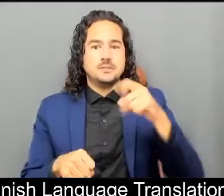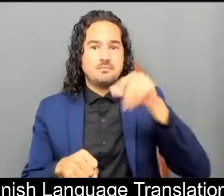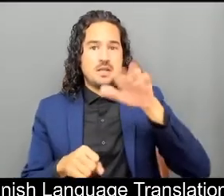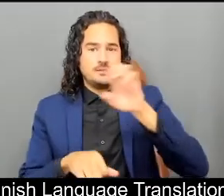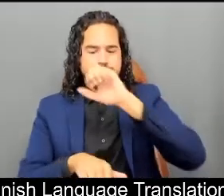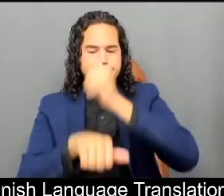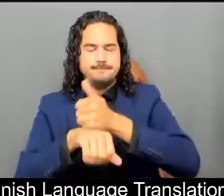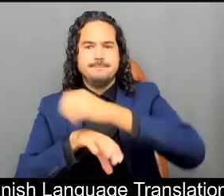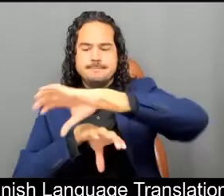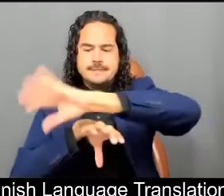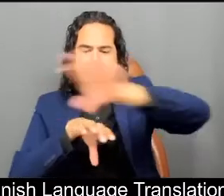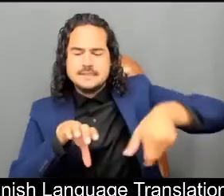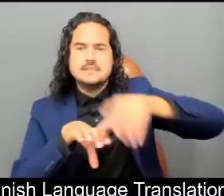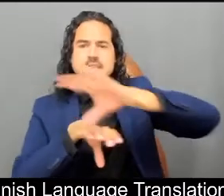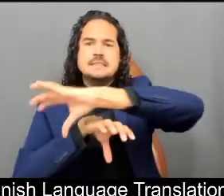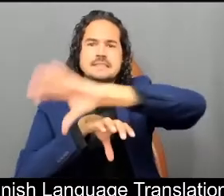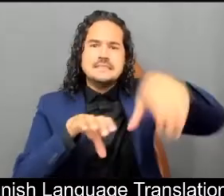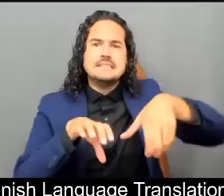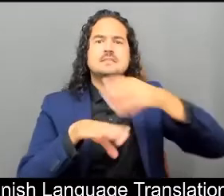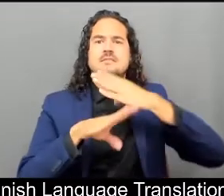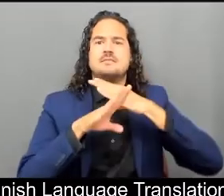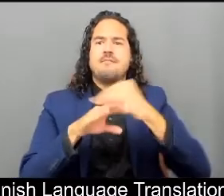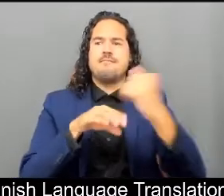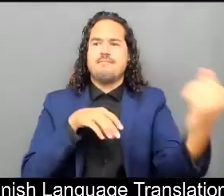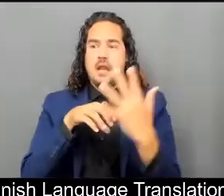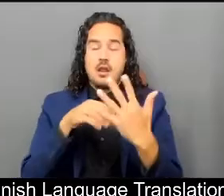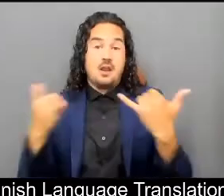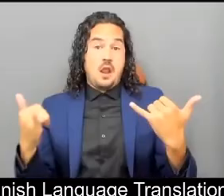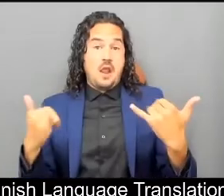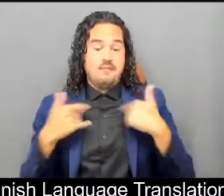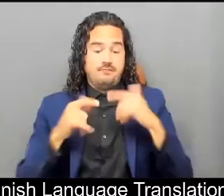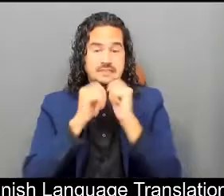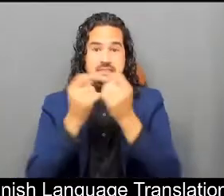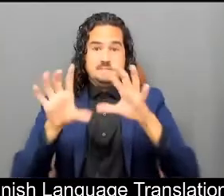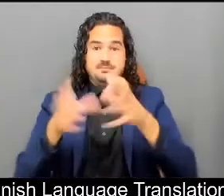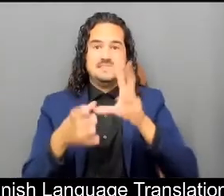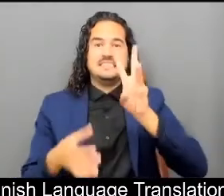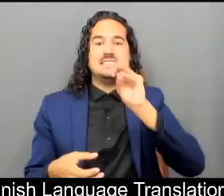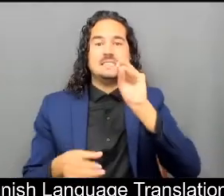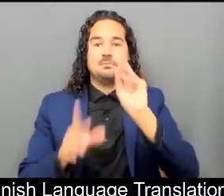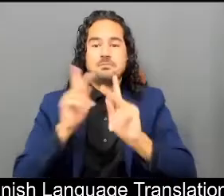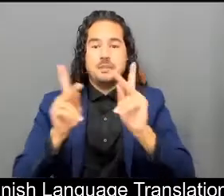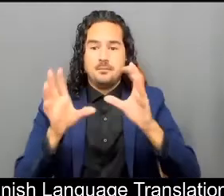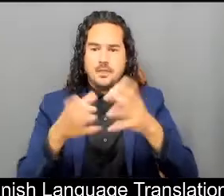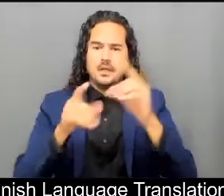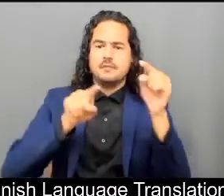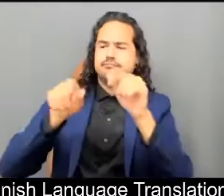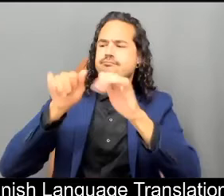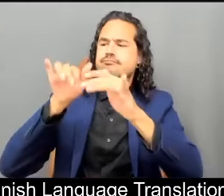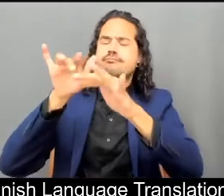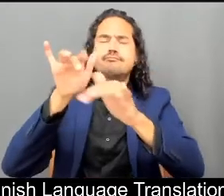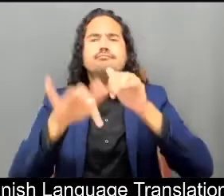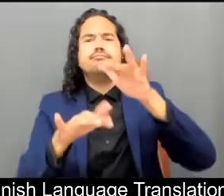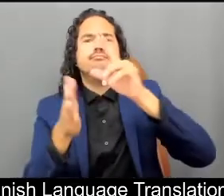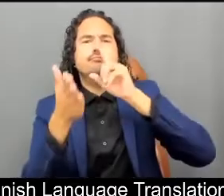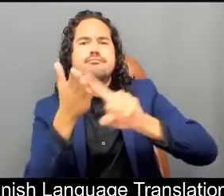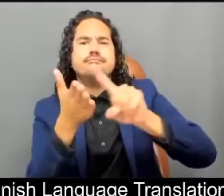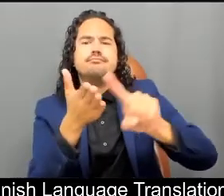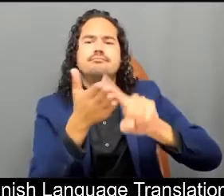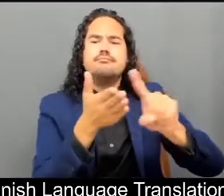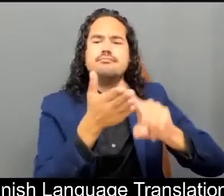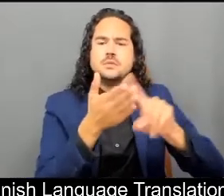to trickle out of here today, going back to their normal work. But a lot of great work, great interface with the community, and very